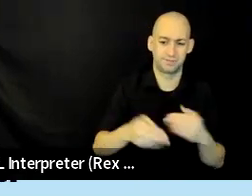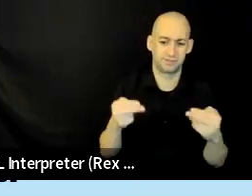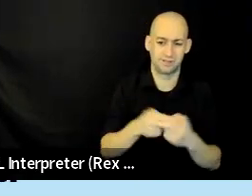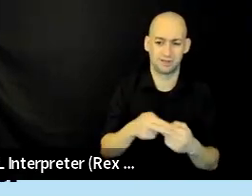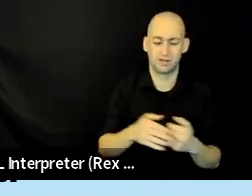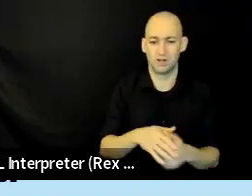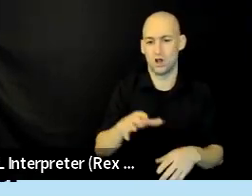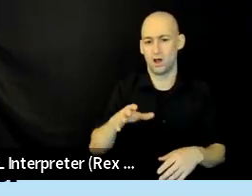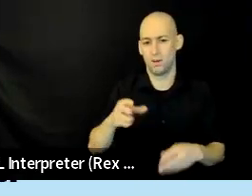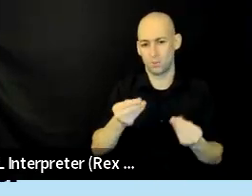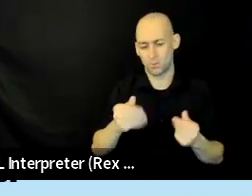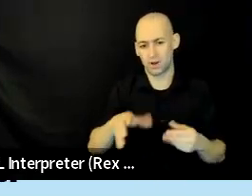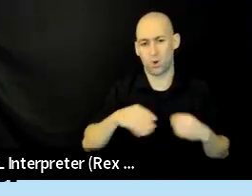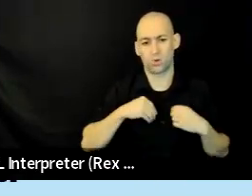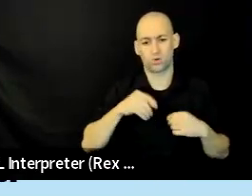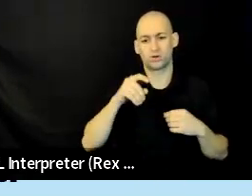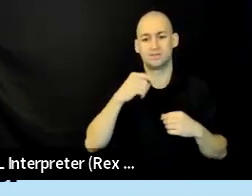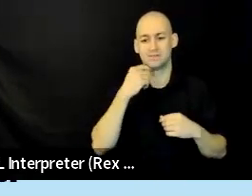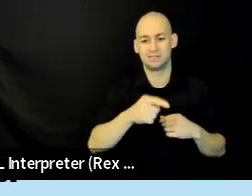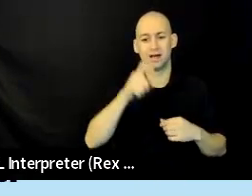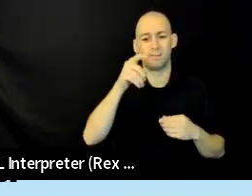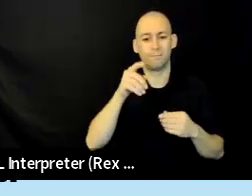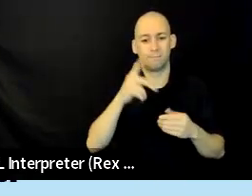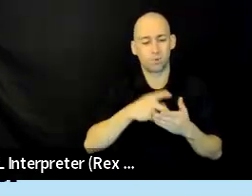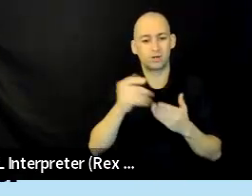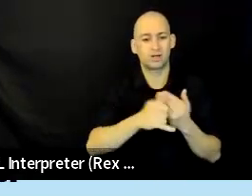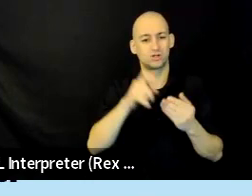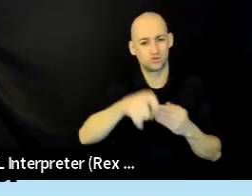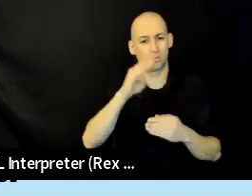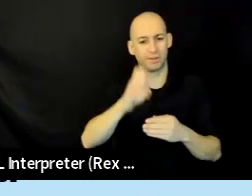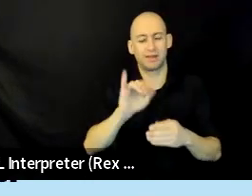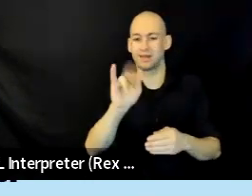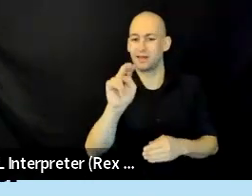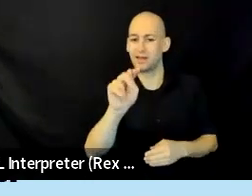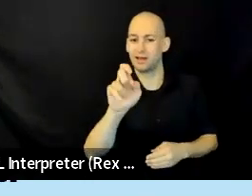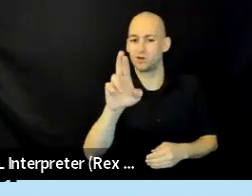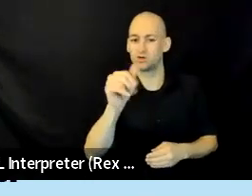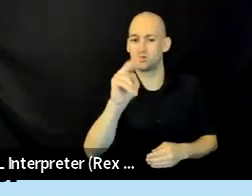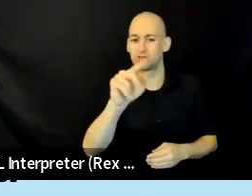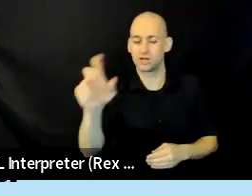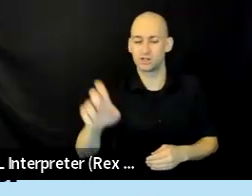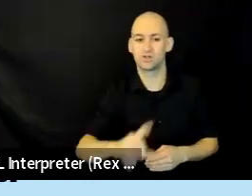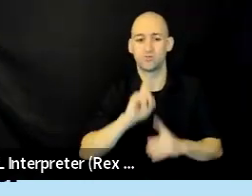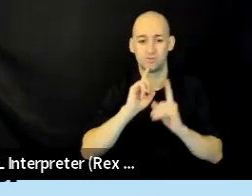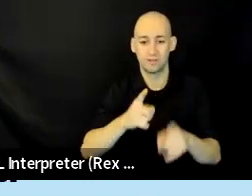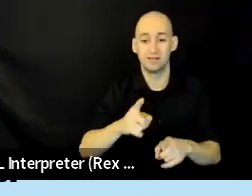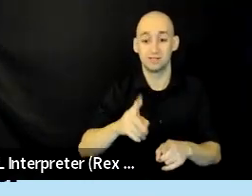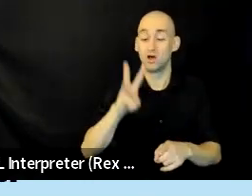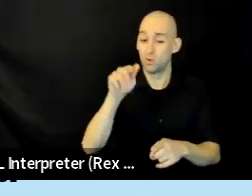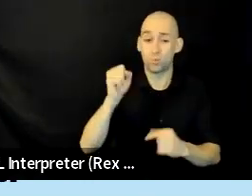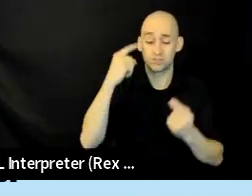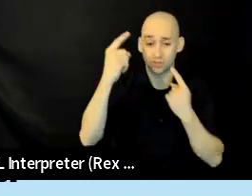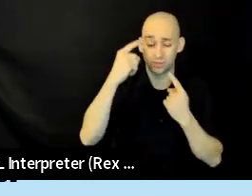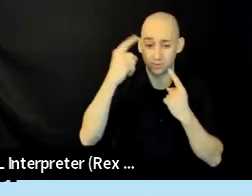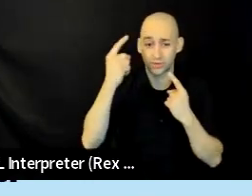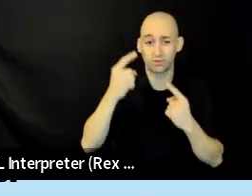Property owner contends project should be an interchange. Department's response: an interchange was considered during the project scoping phase and